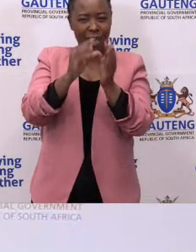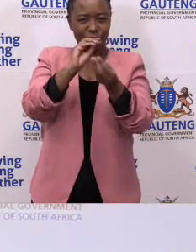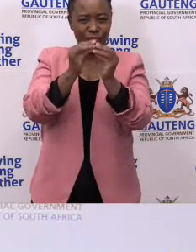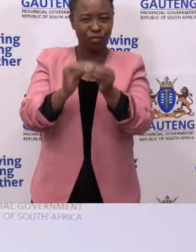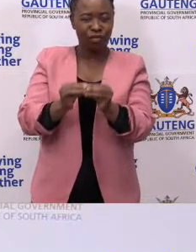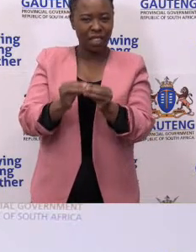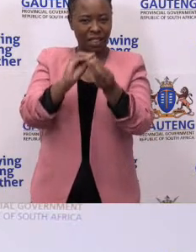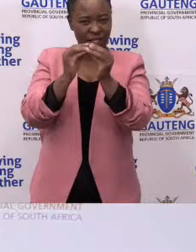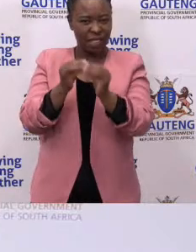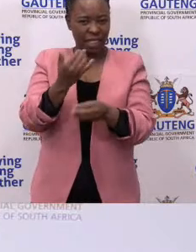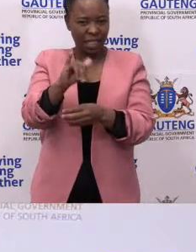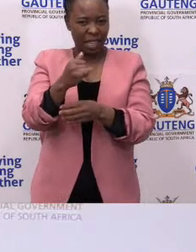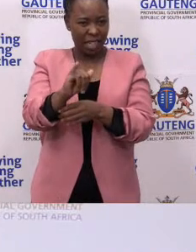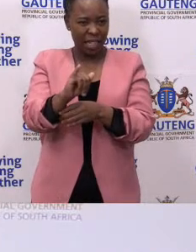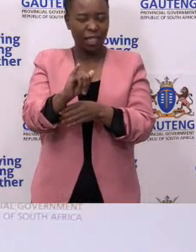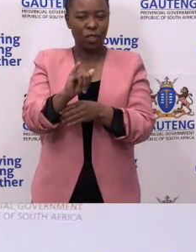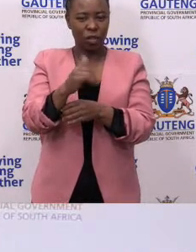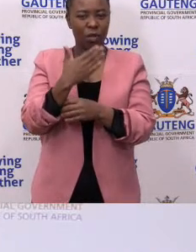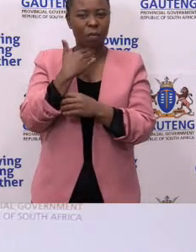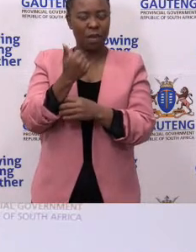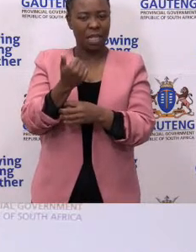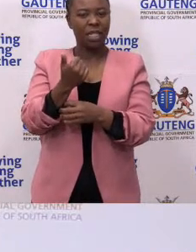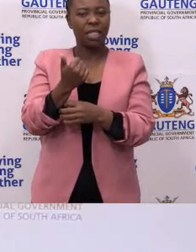glitch here, so just give us a